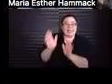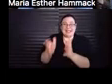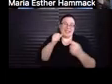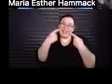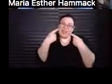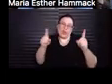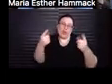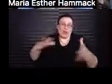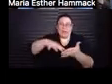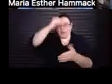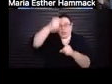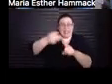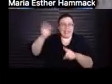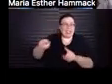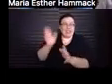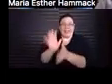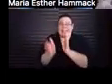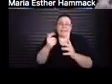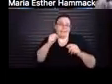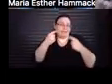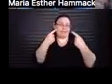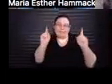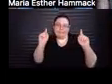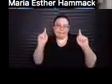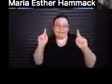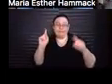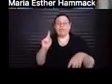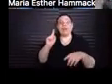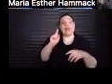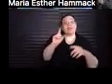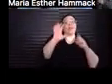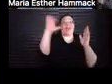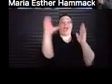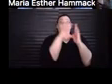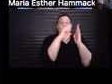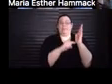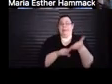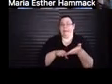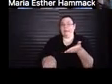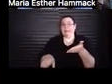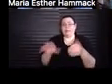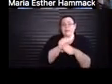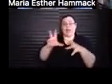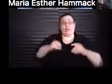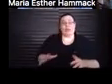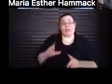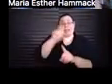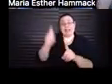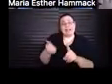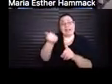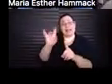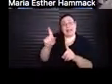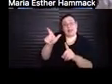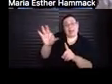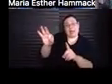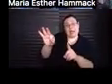history. And this exception that was given to the slaveholders in Texas by December of 1829 did